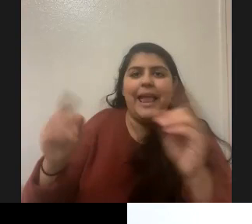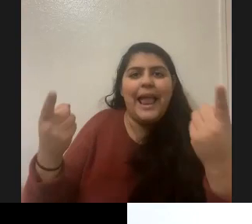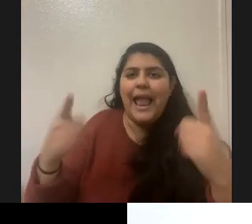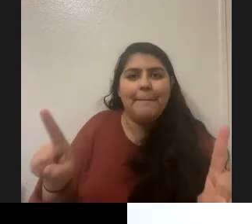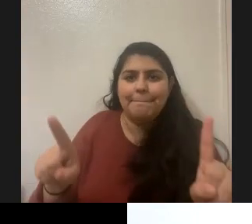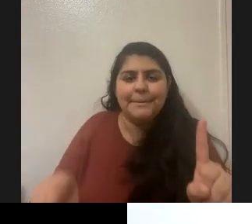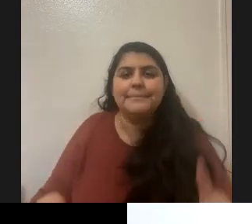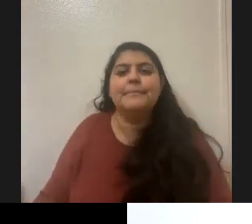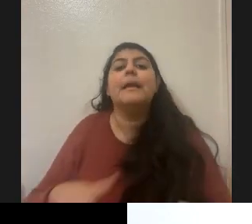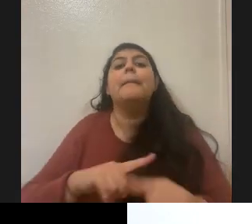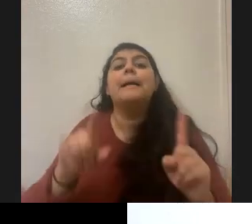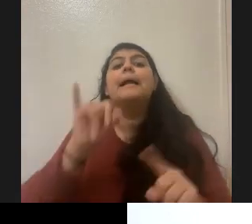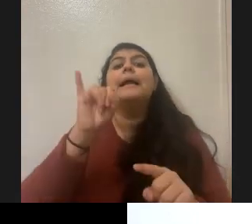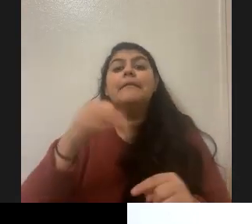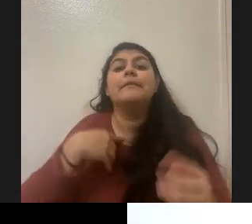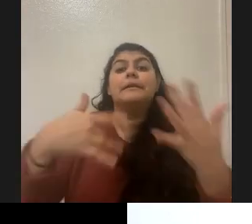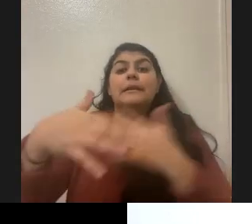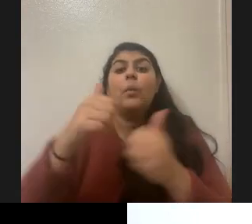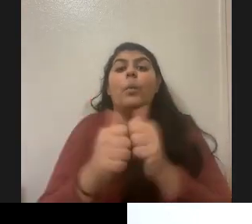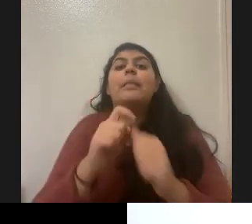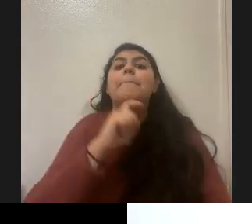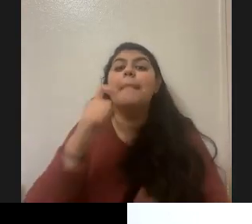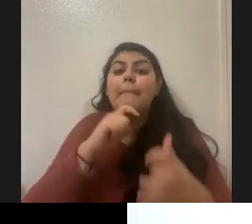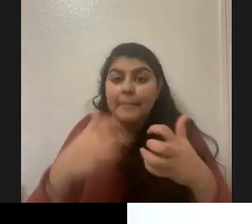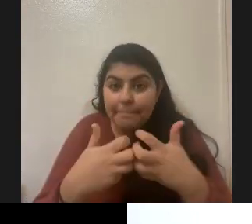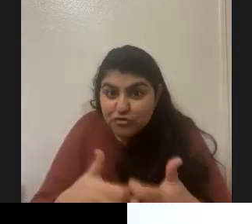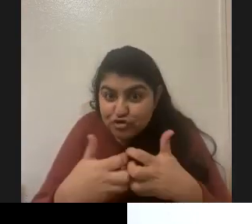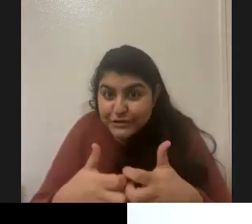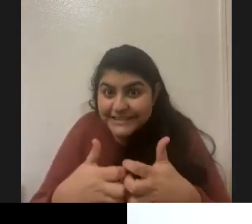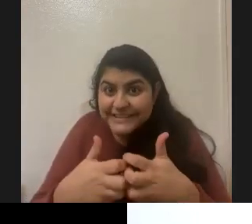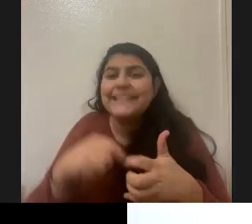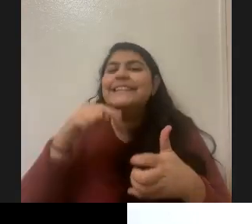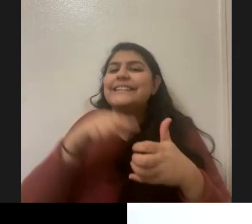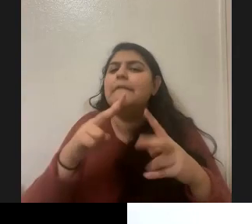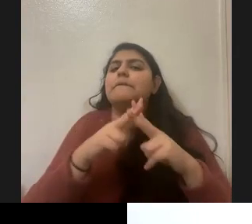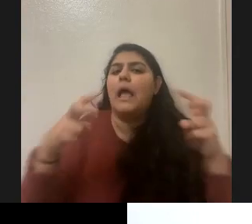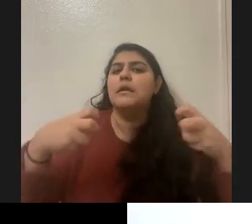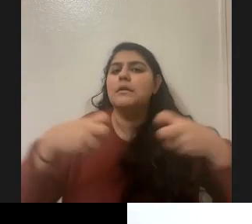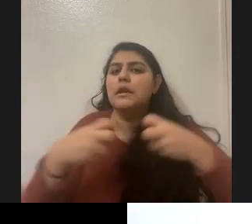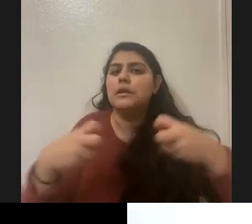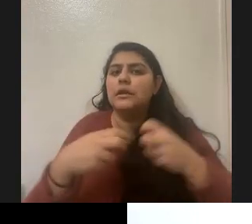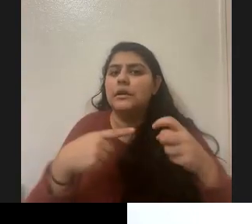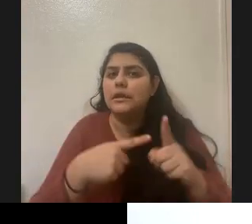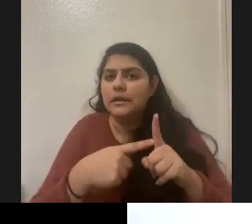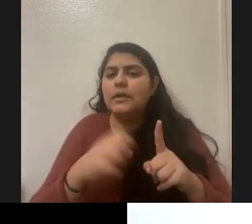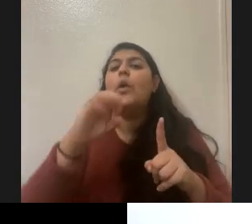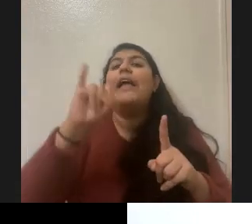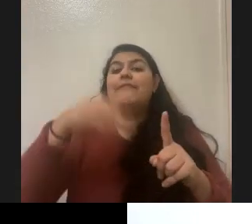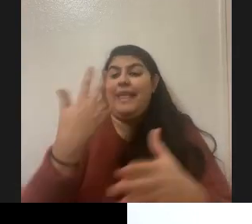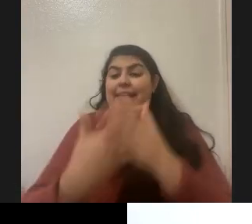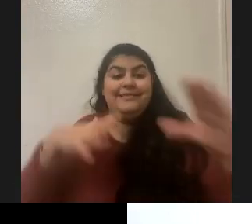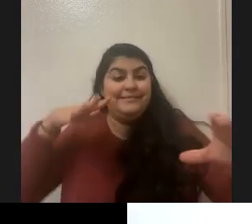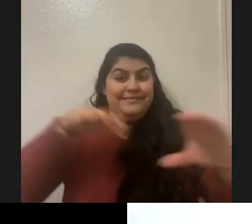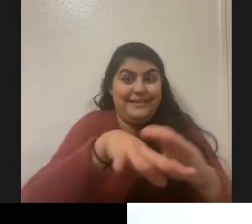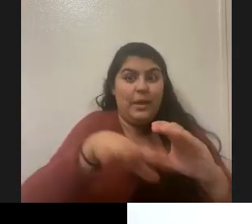Although if you were interacting with our metal machines and stuff like that, those are very electrically charged. So if you stuck your hand in it, you